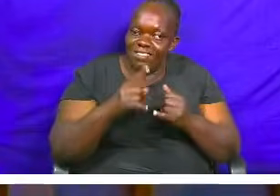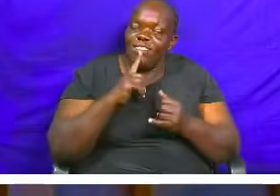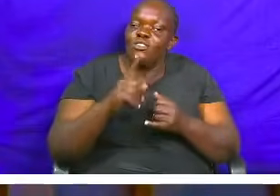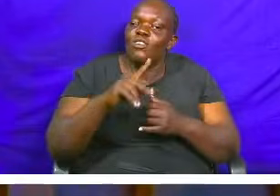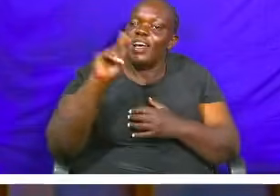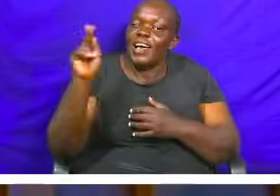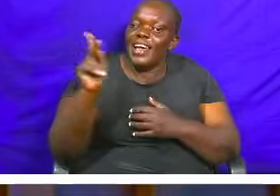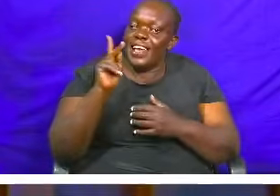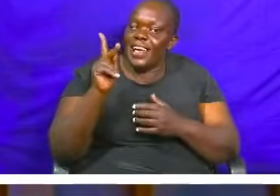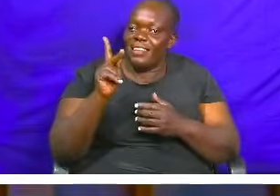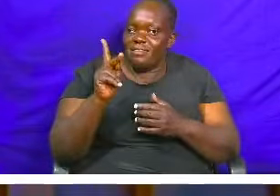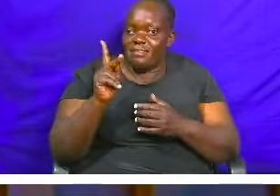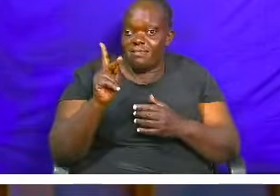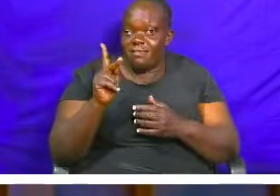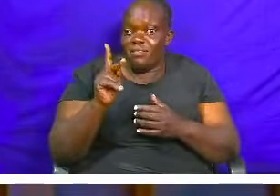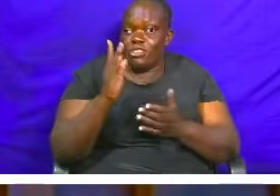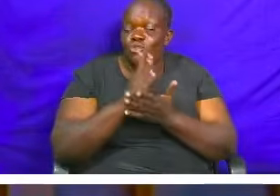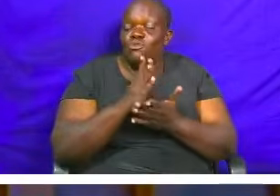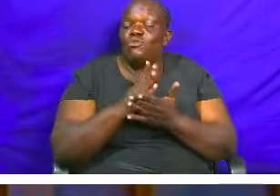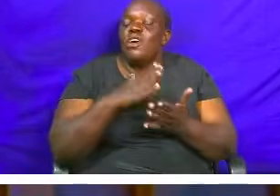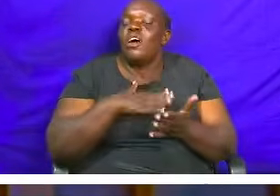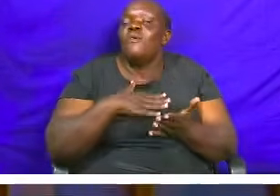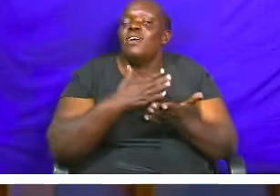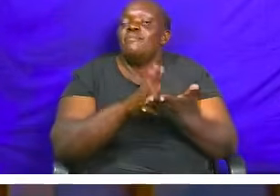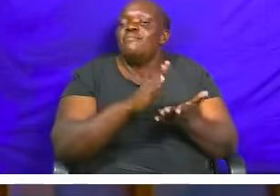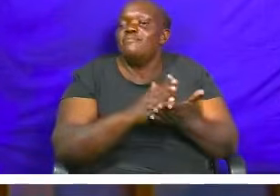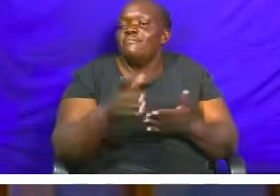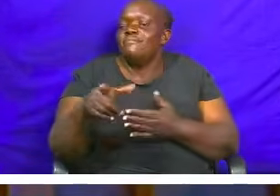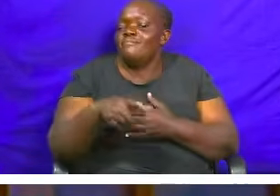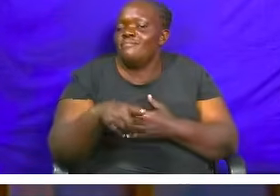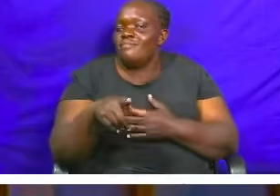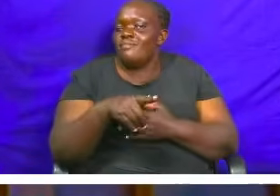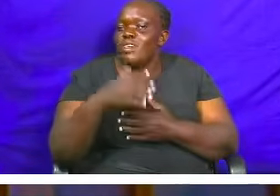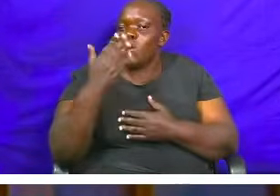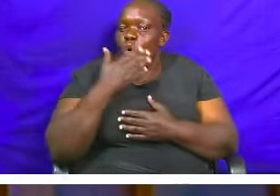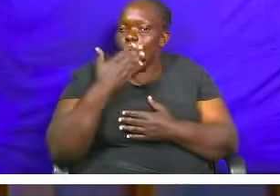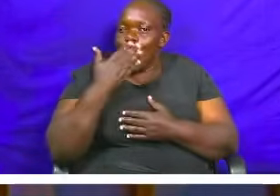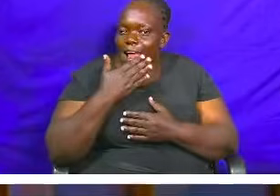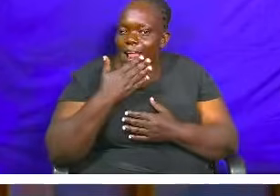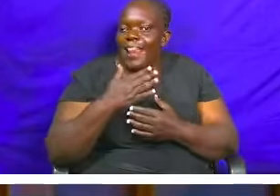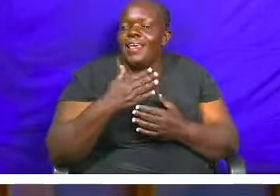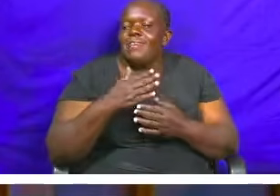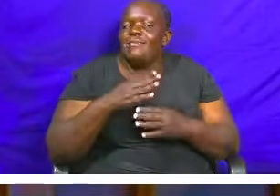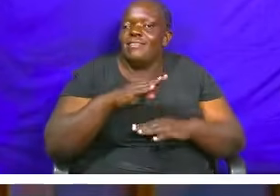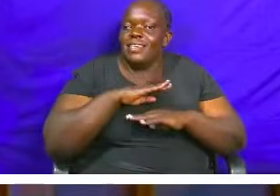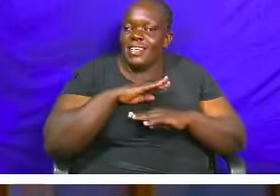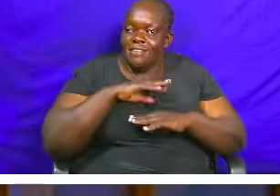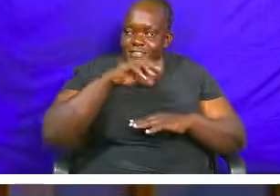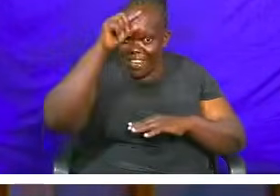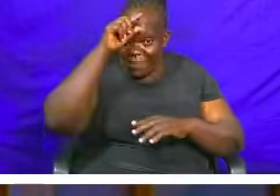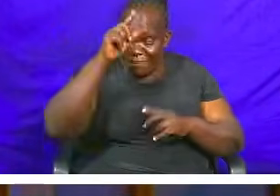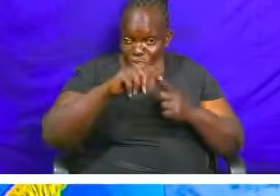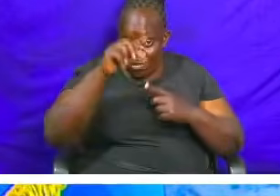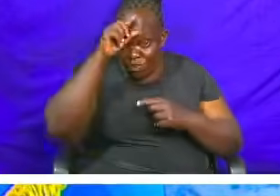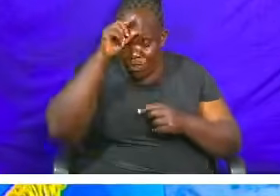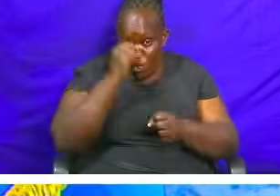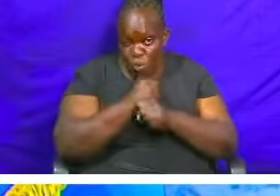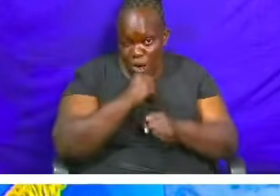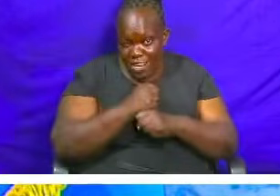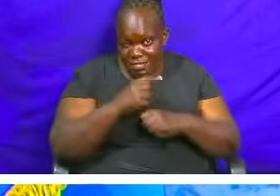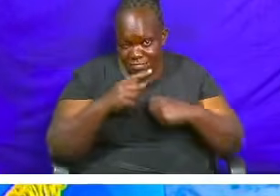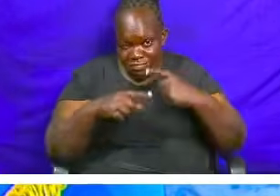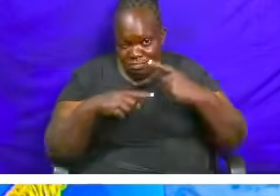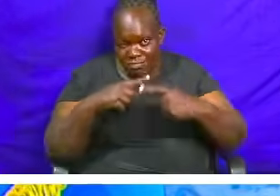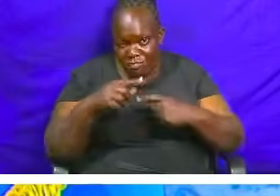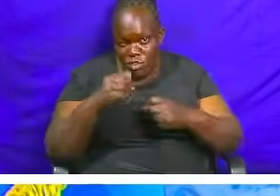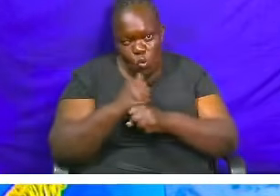Kenyans that our supply for petroleum products is stable, and the G2G is working perfectly.